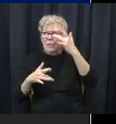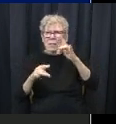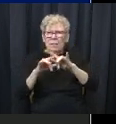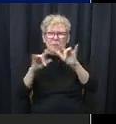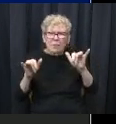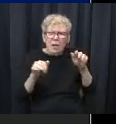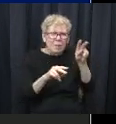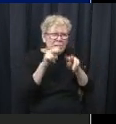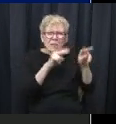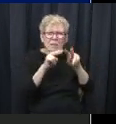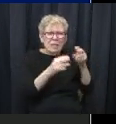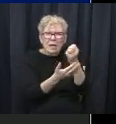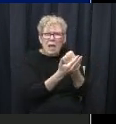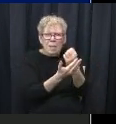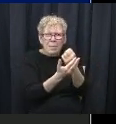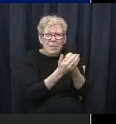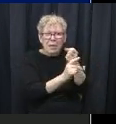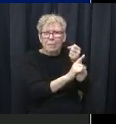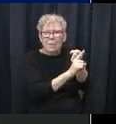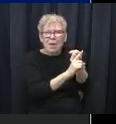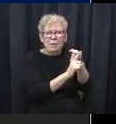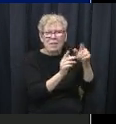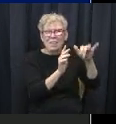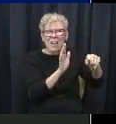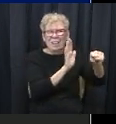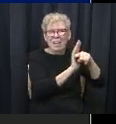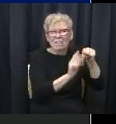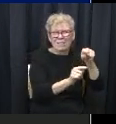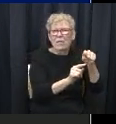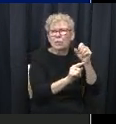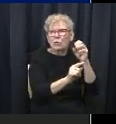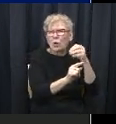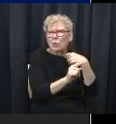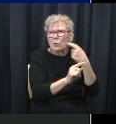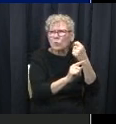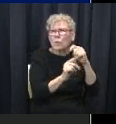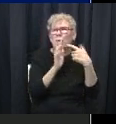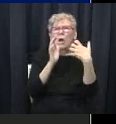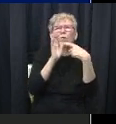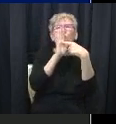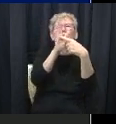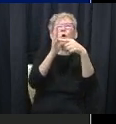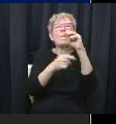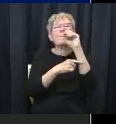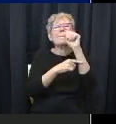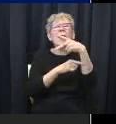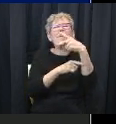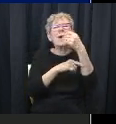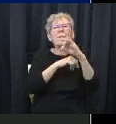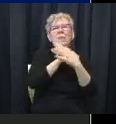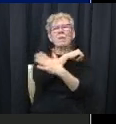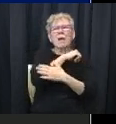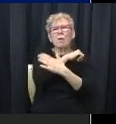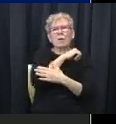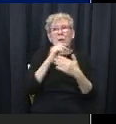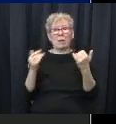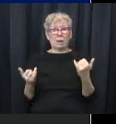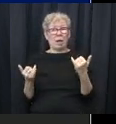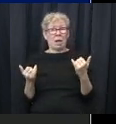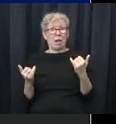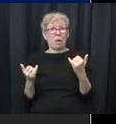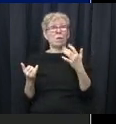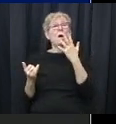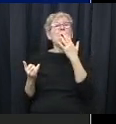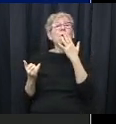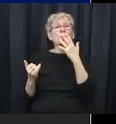maps of counties and their current level on the Dial and where they will be in tomorrow after the